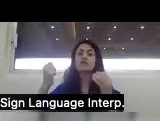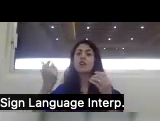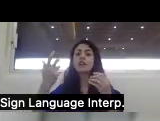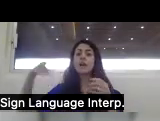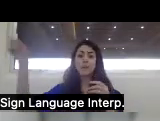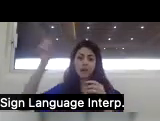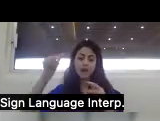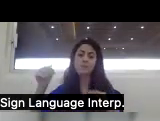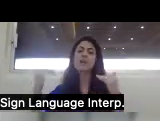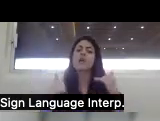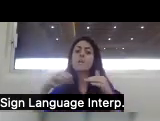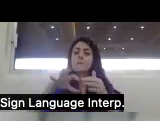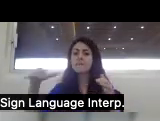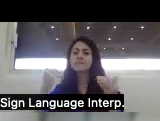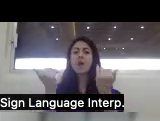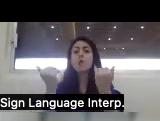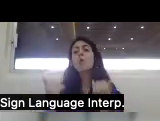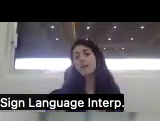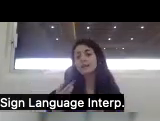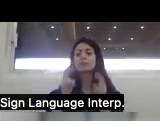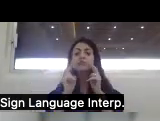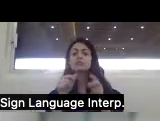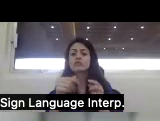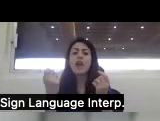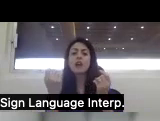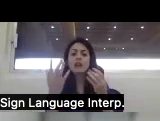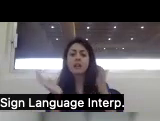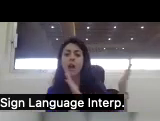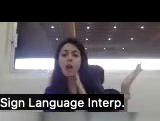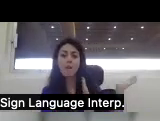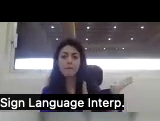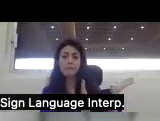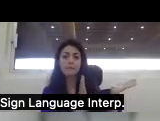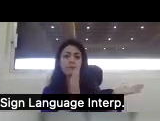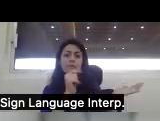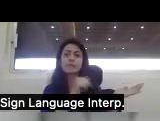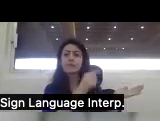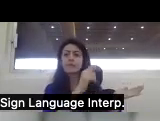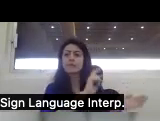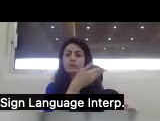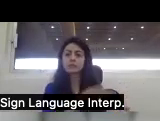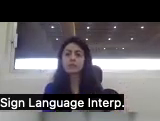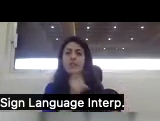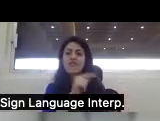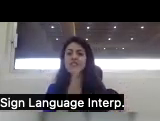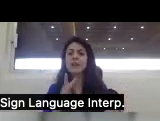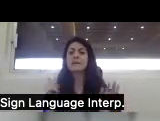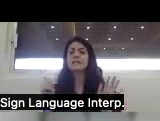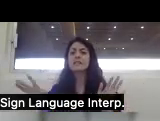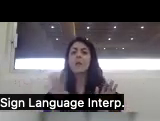that only 40% of people in MENA access any form of social